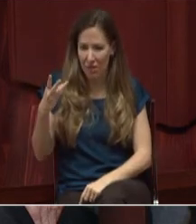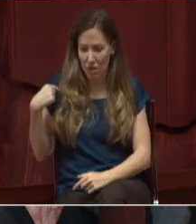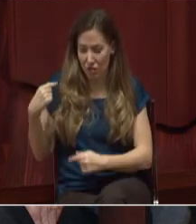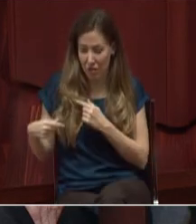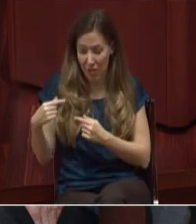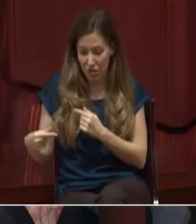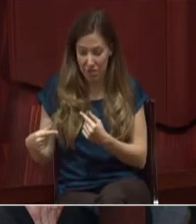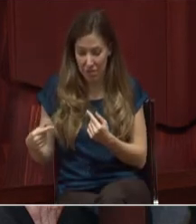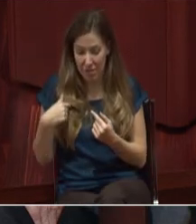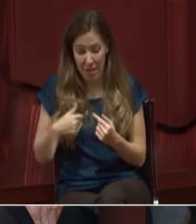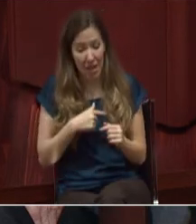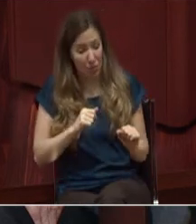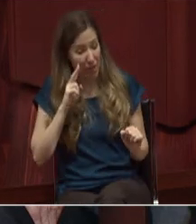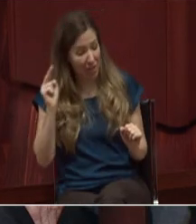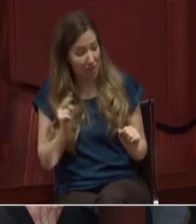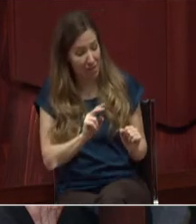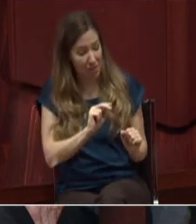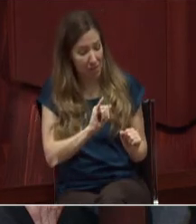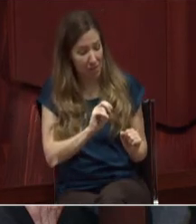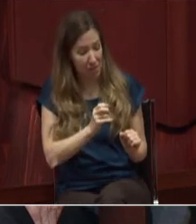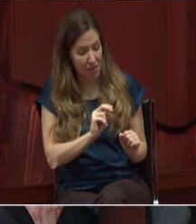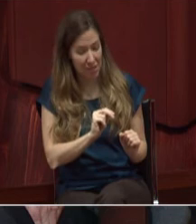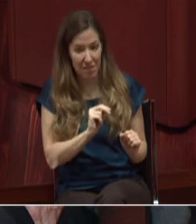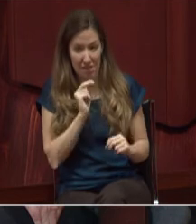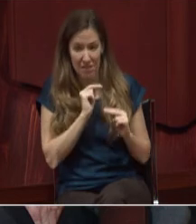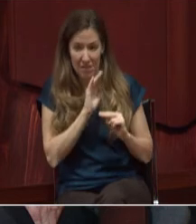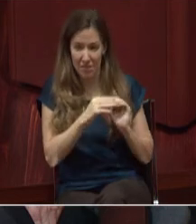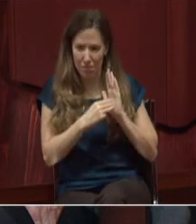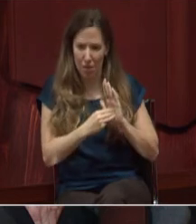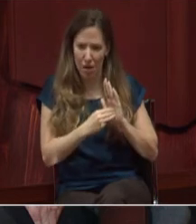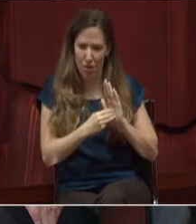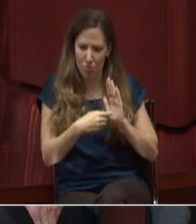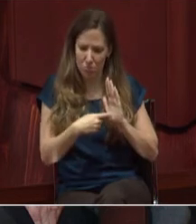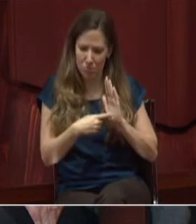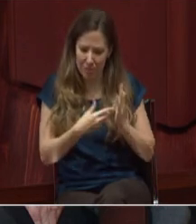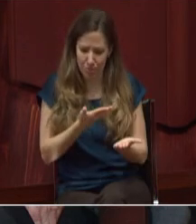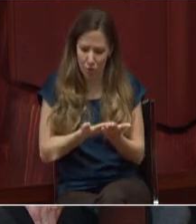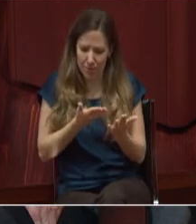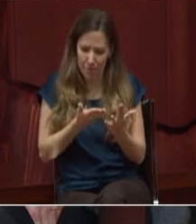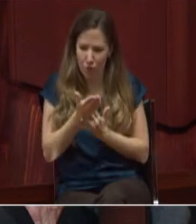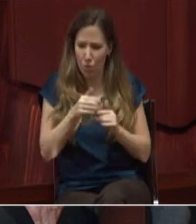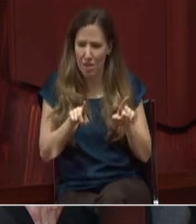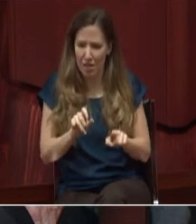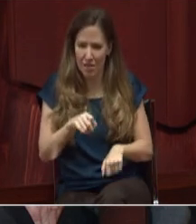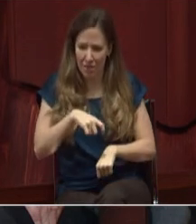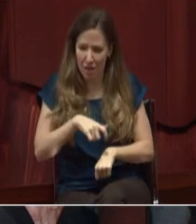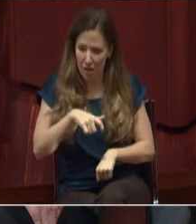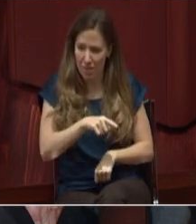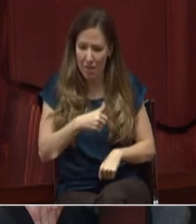model has stood the test of time, of having very good people of equivalent